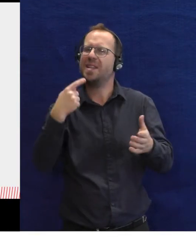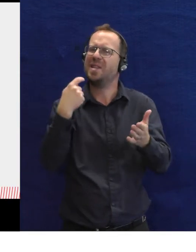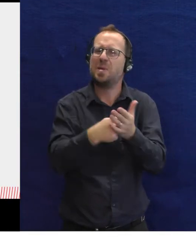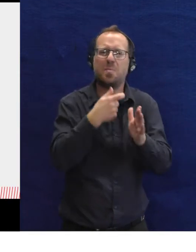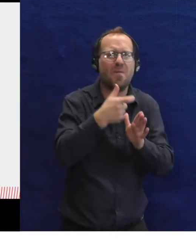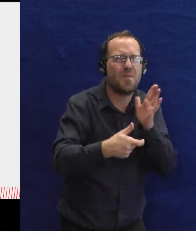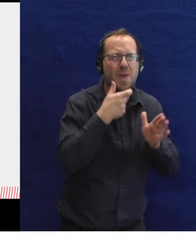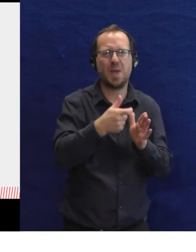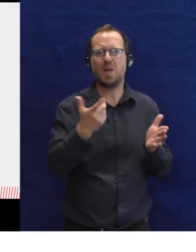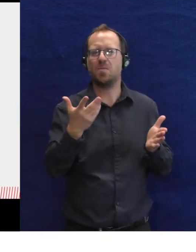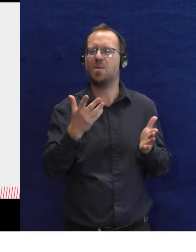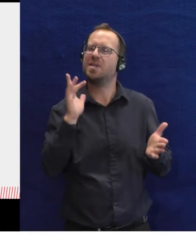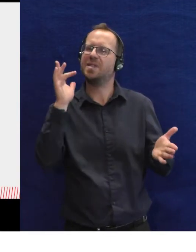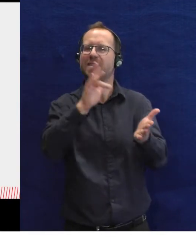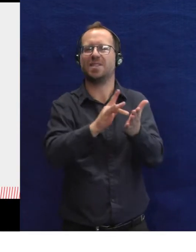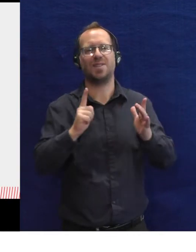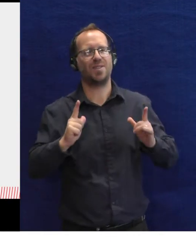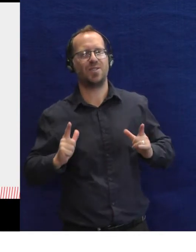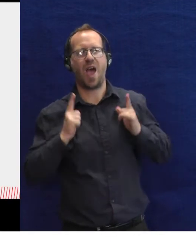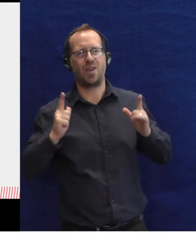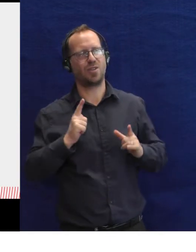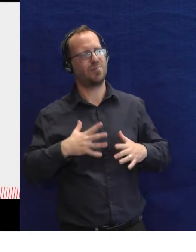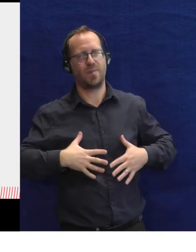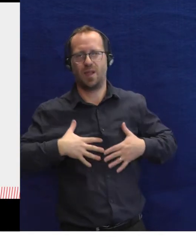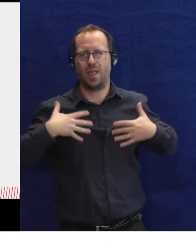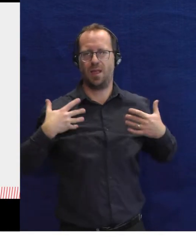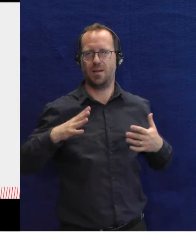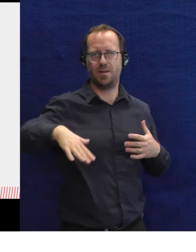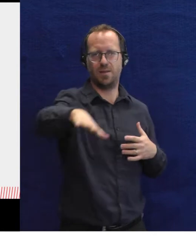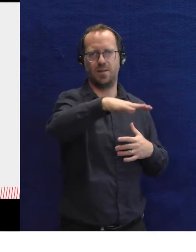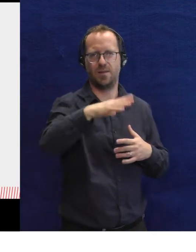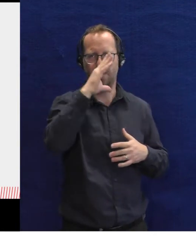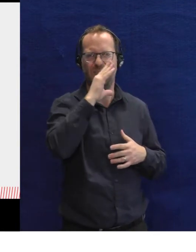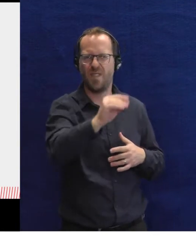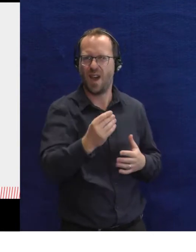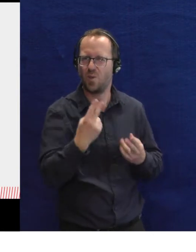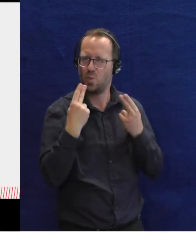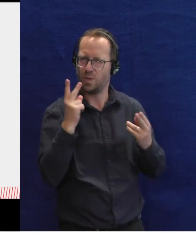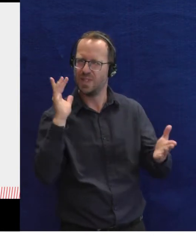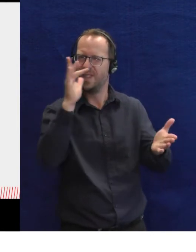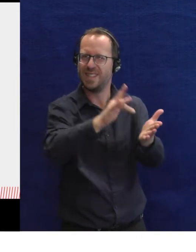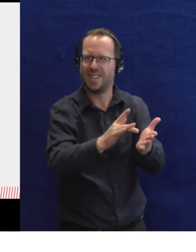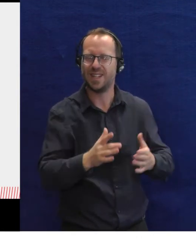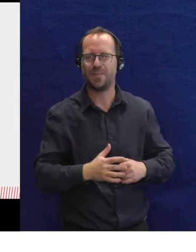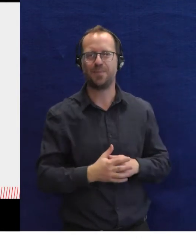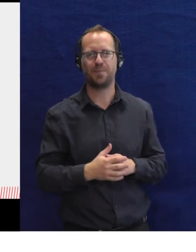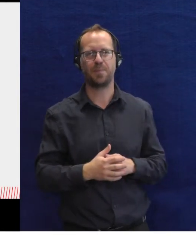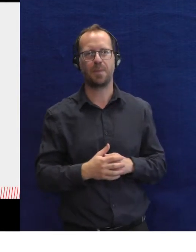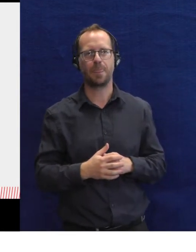the audience from their experience, what they have, but to participate in a certain mood of the